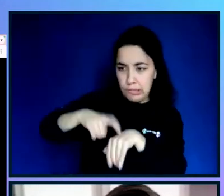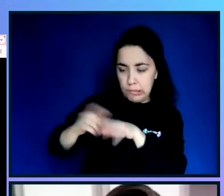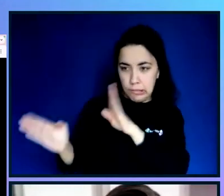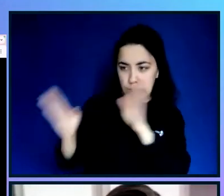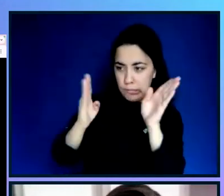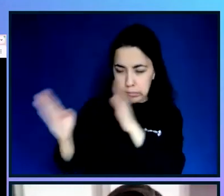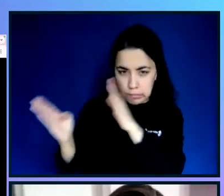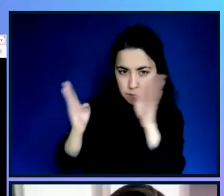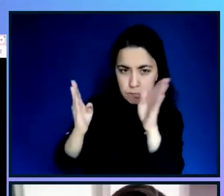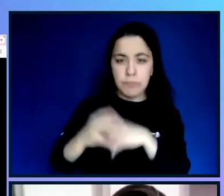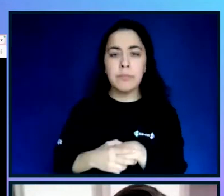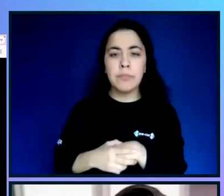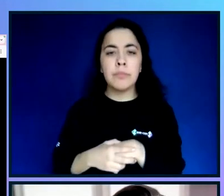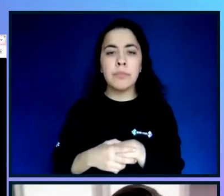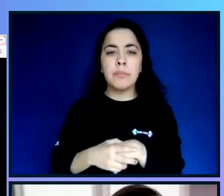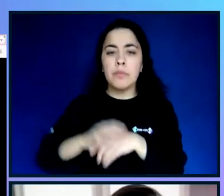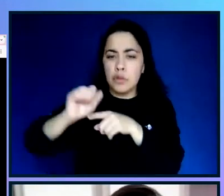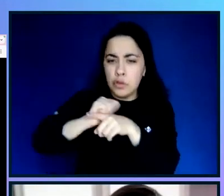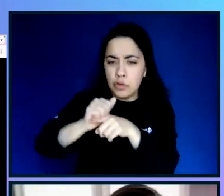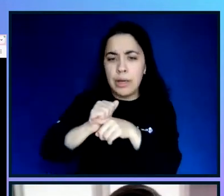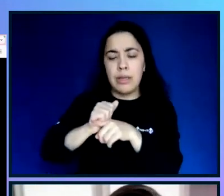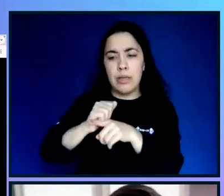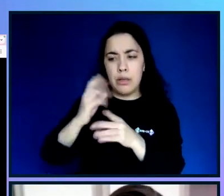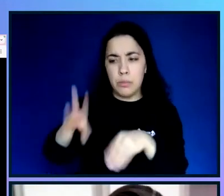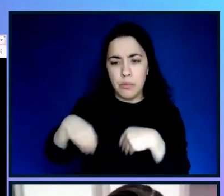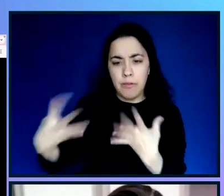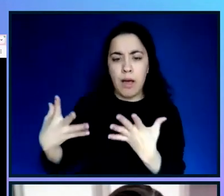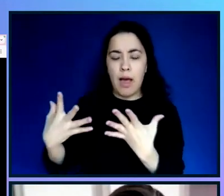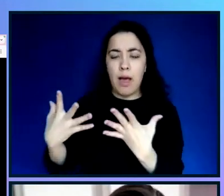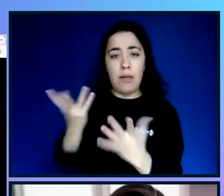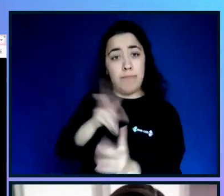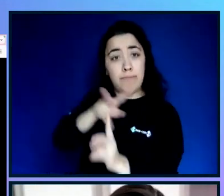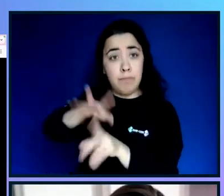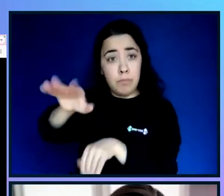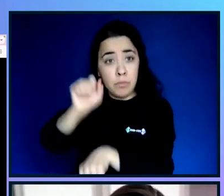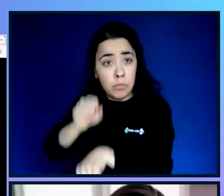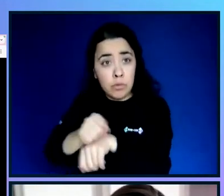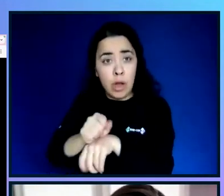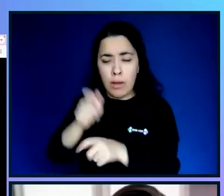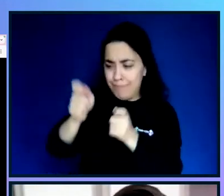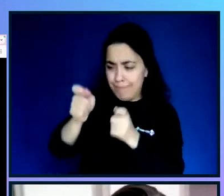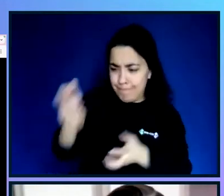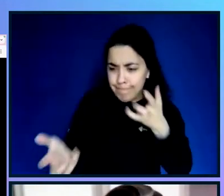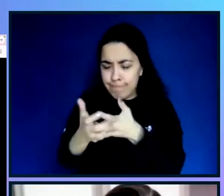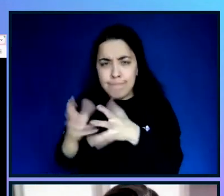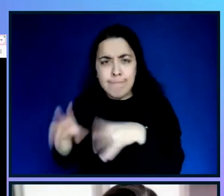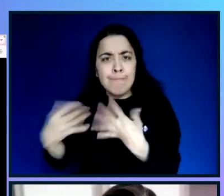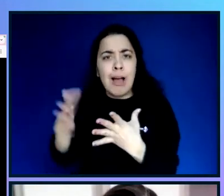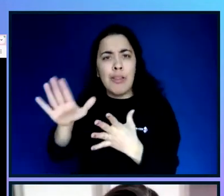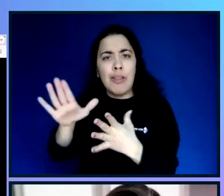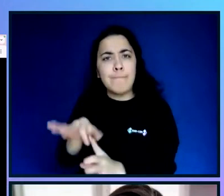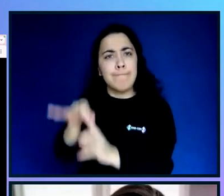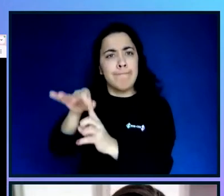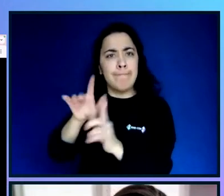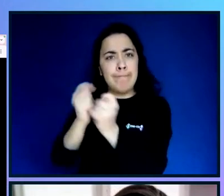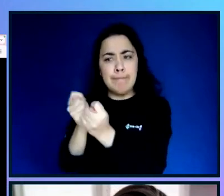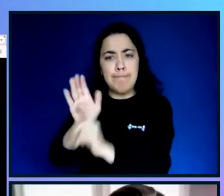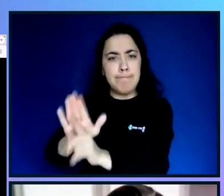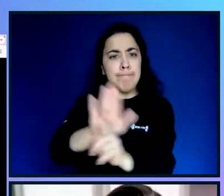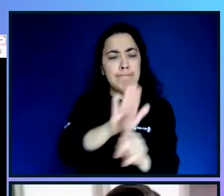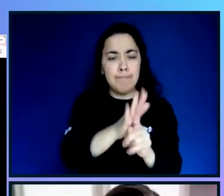has been in the relevancy and customization to those unique teams. You'll be efficient with their